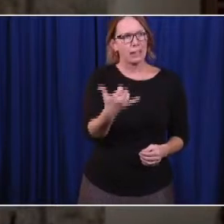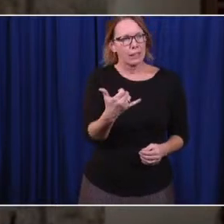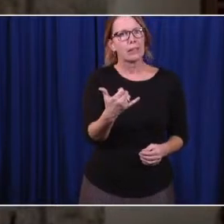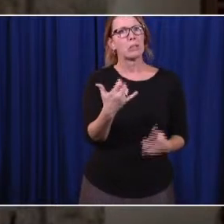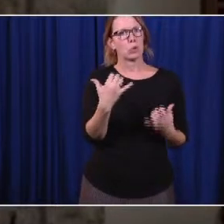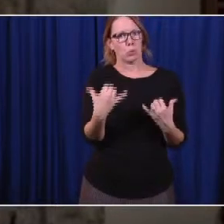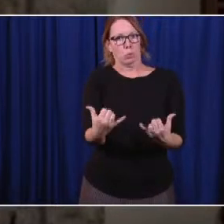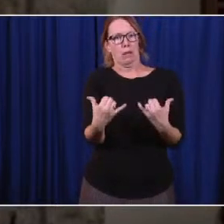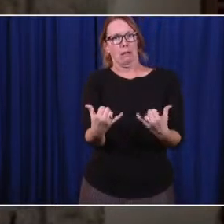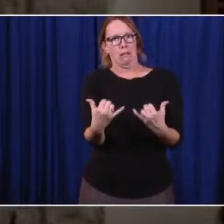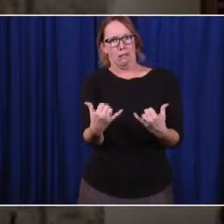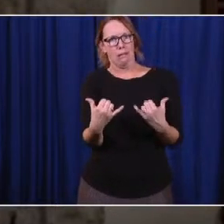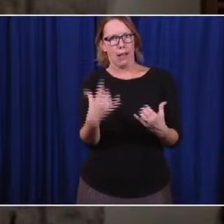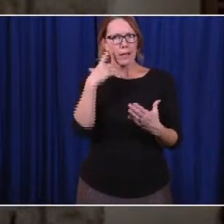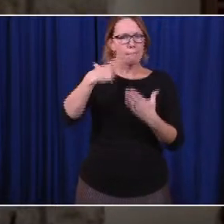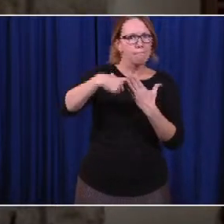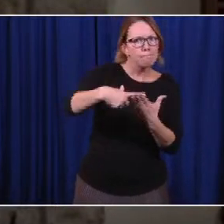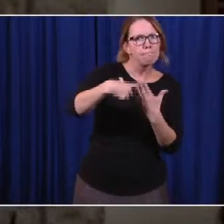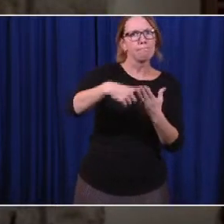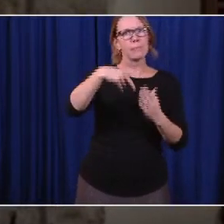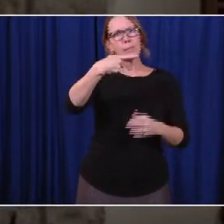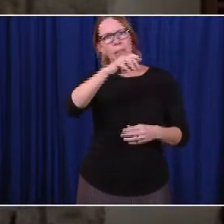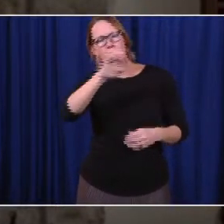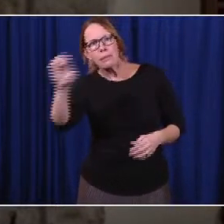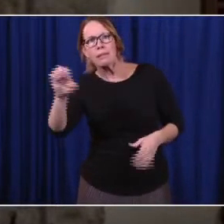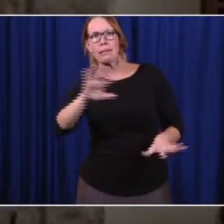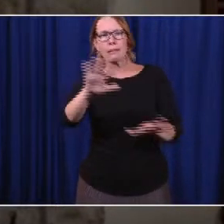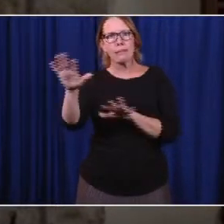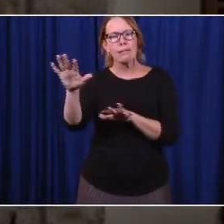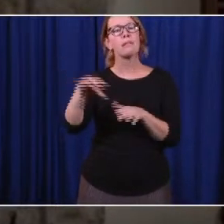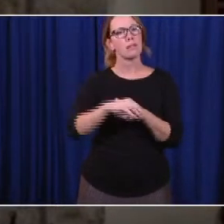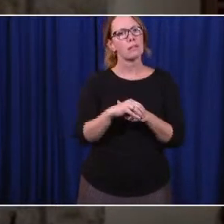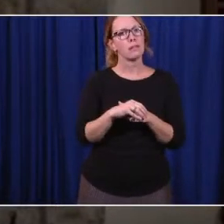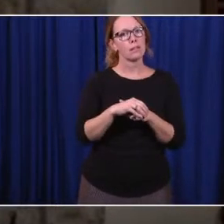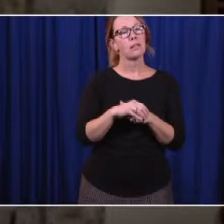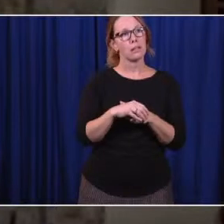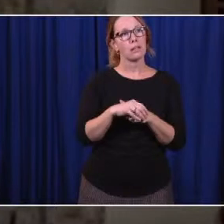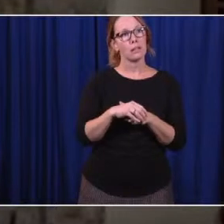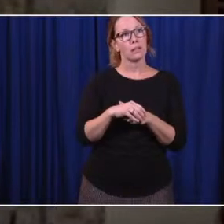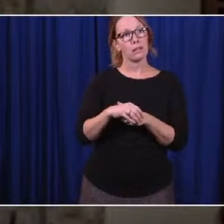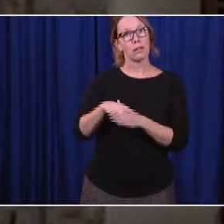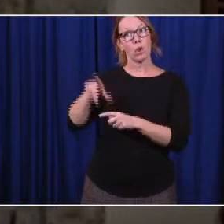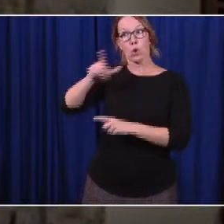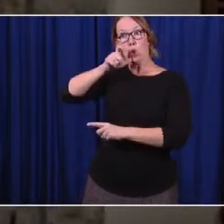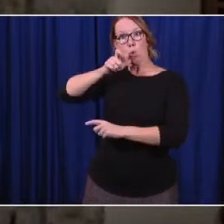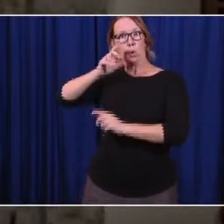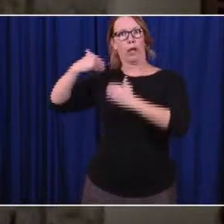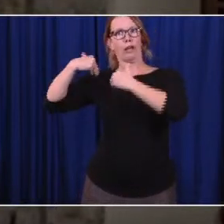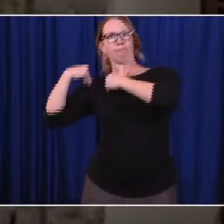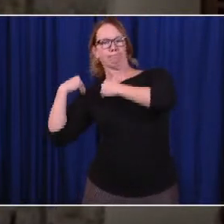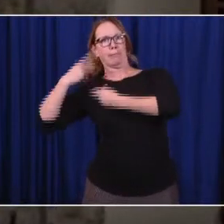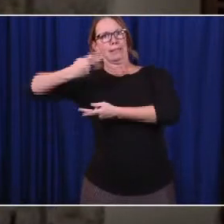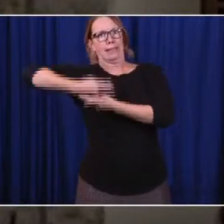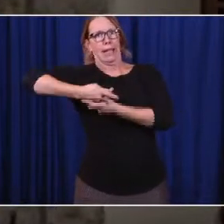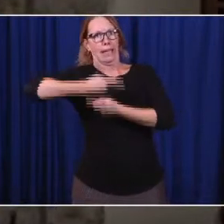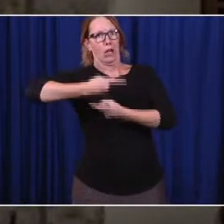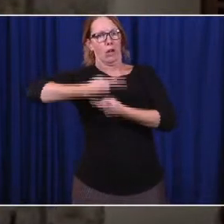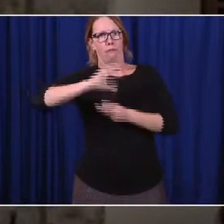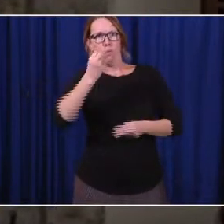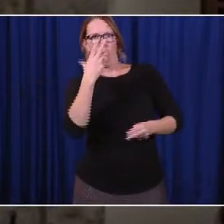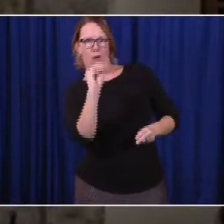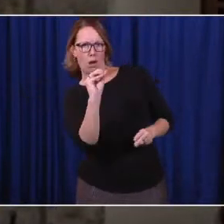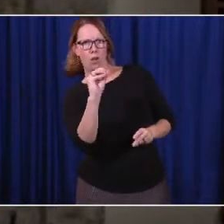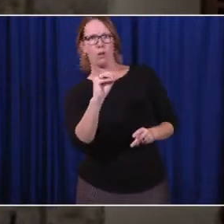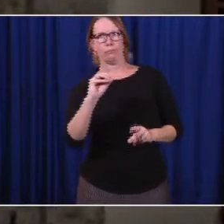today, talking about PPE and other things, who does this for us, who's taken that since the very beginning